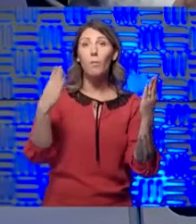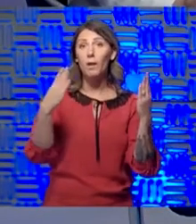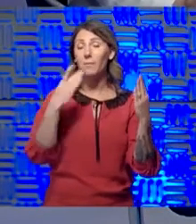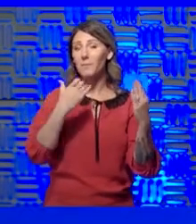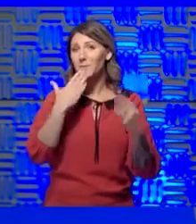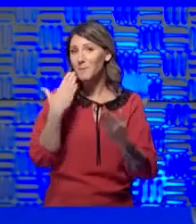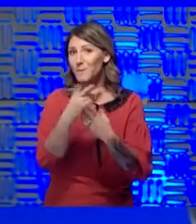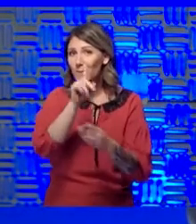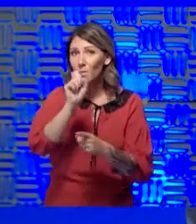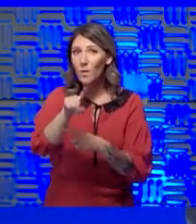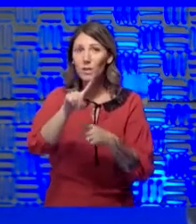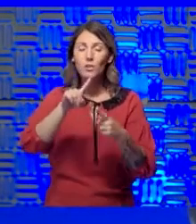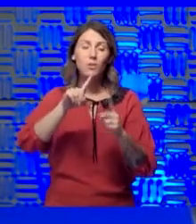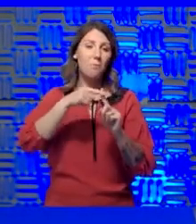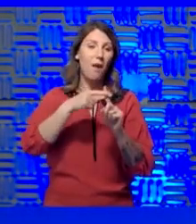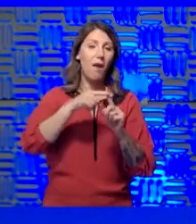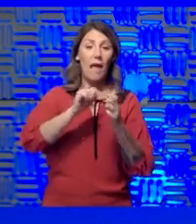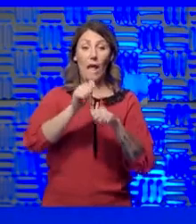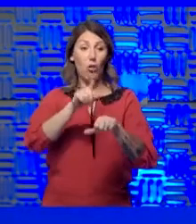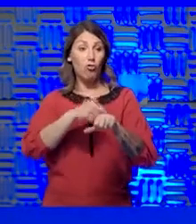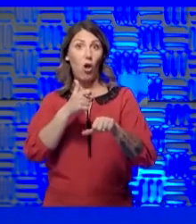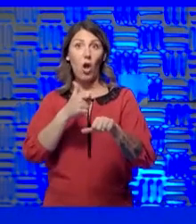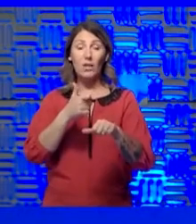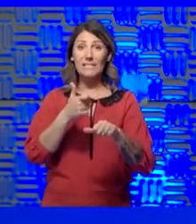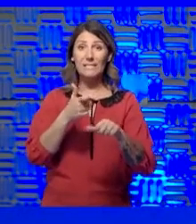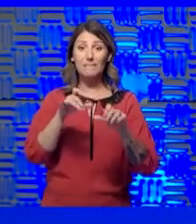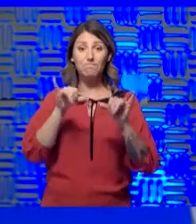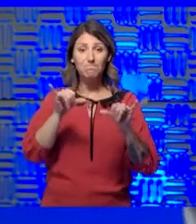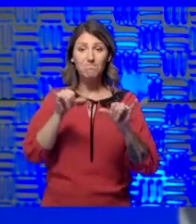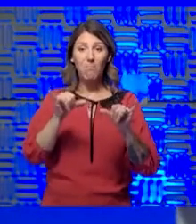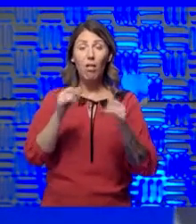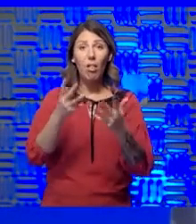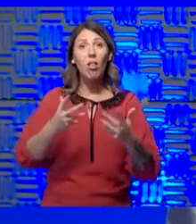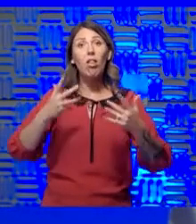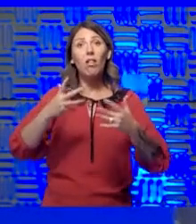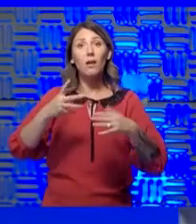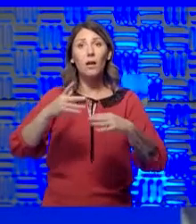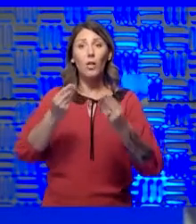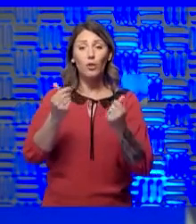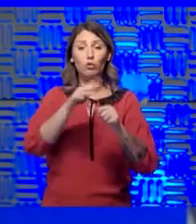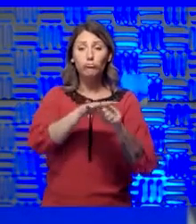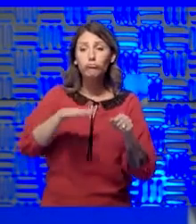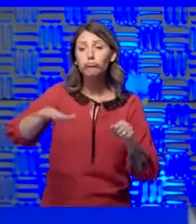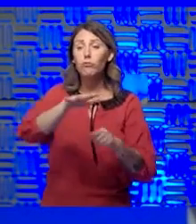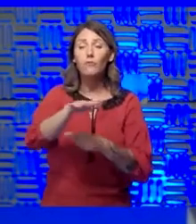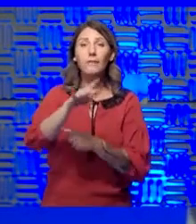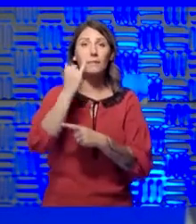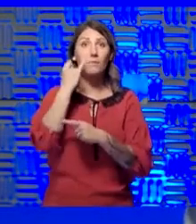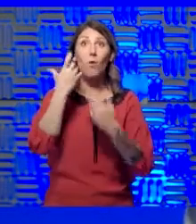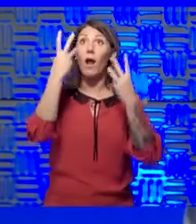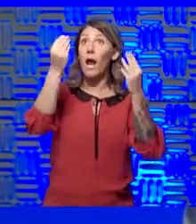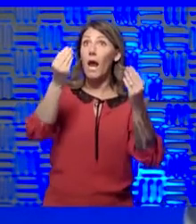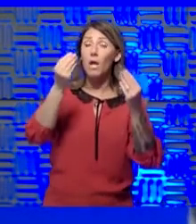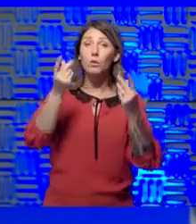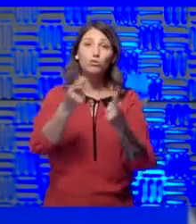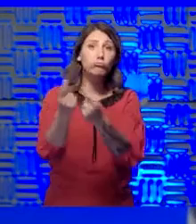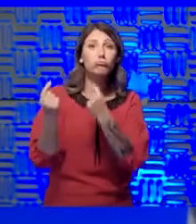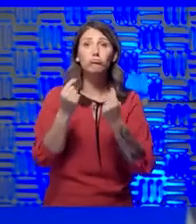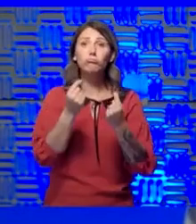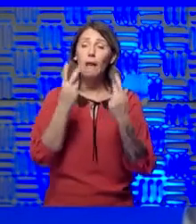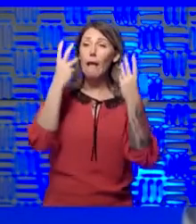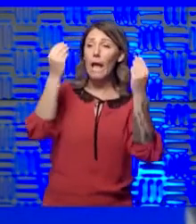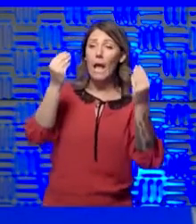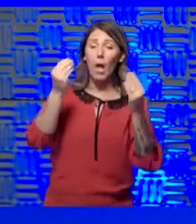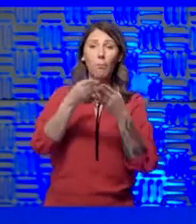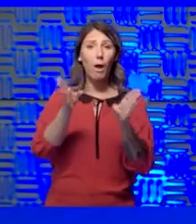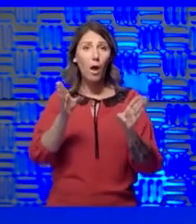a good question about how long does it last on the surfaces, as we are out doing more things, if we're out in public, if we're able to go to gyms or being